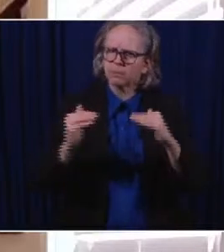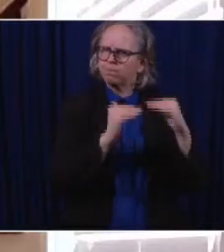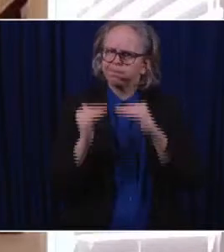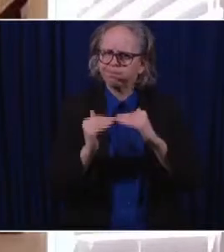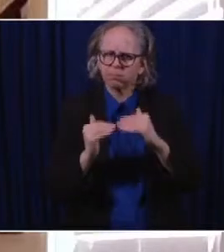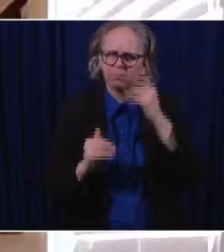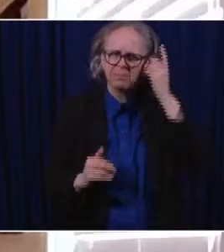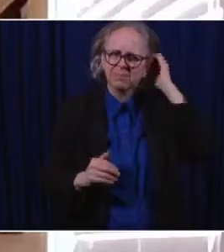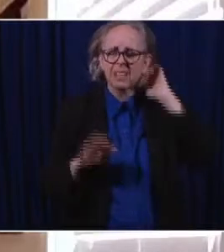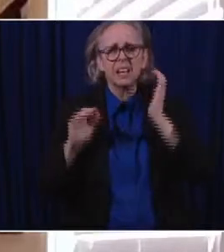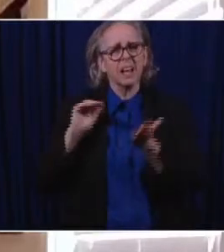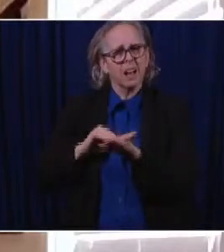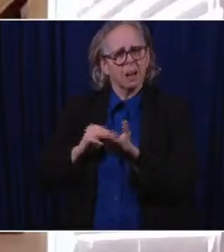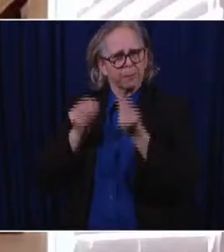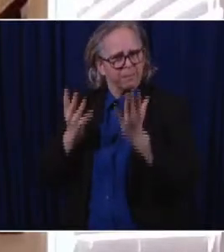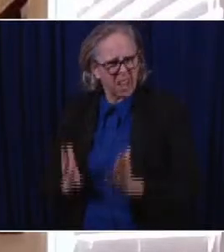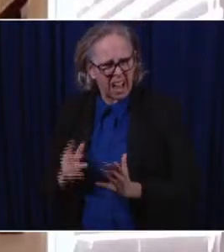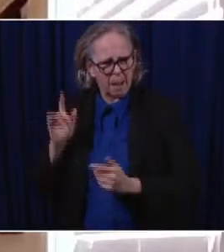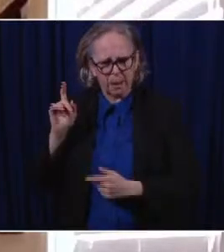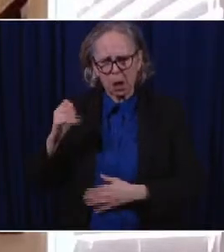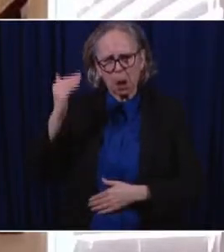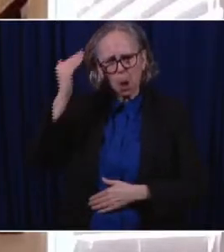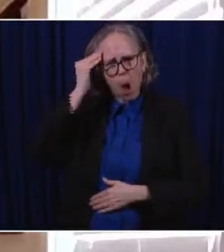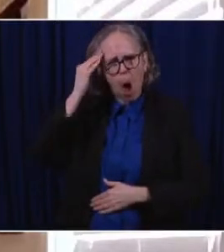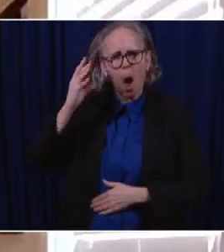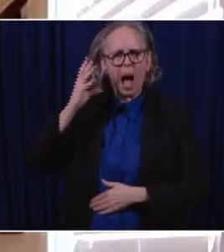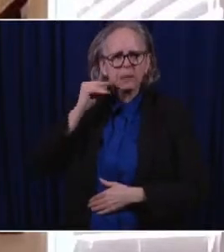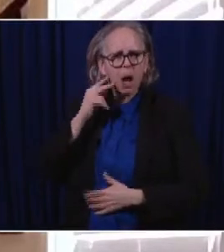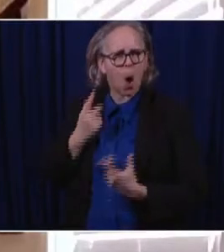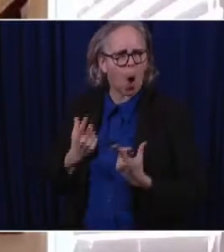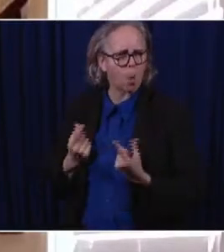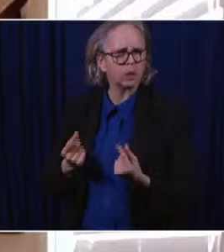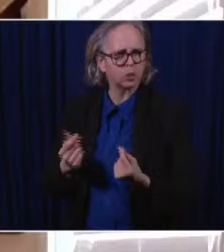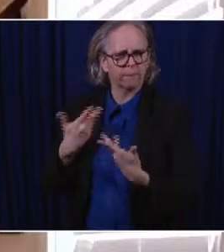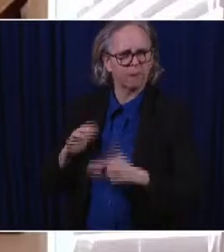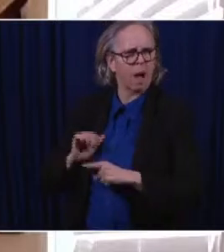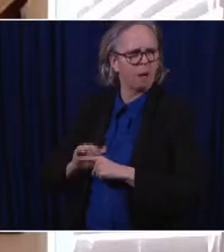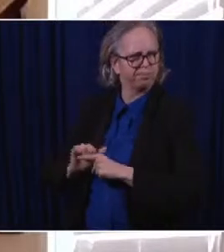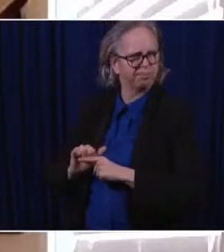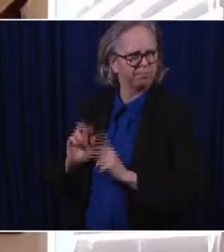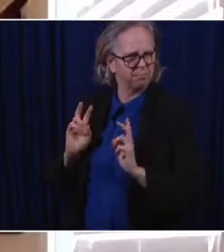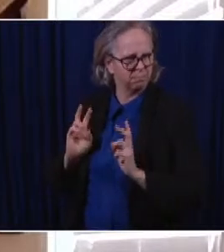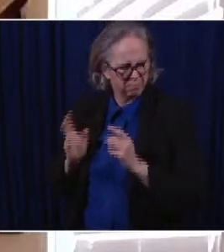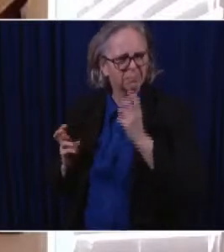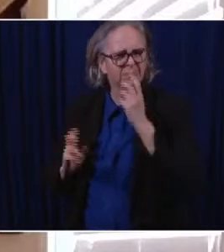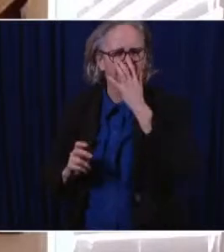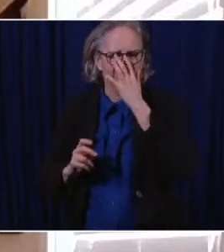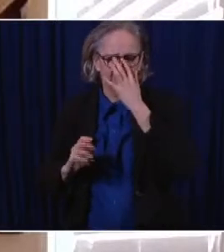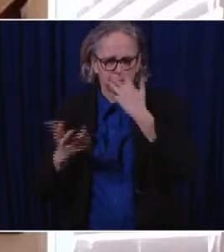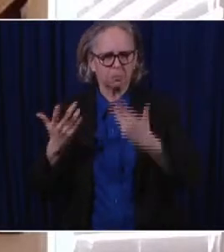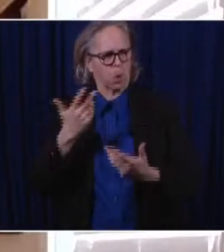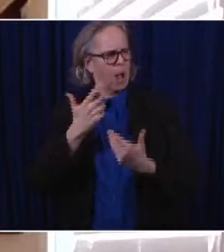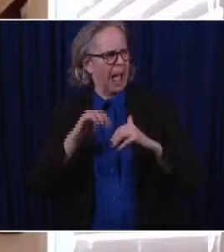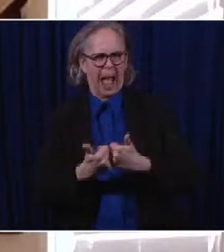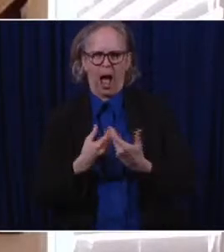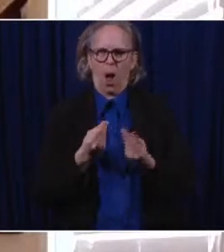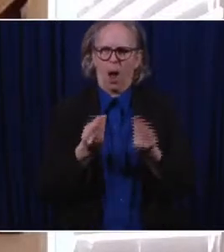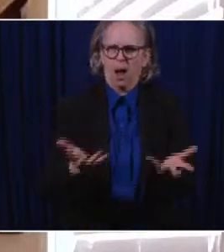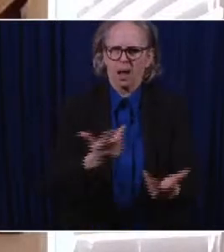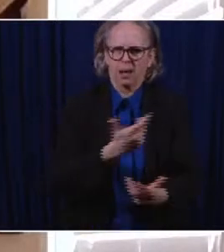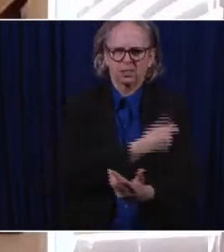providers who are experienced at providing follow-up care, whether it's local health